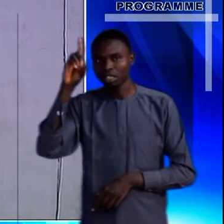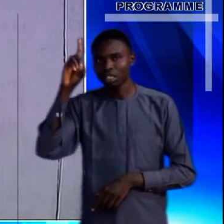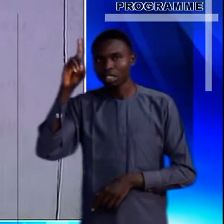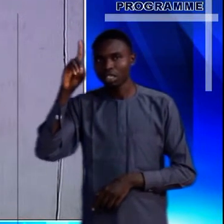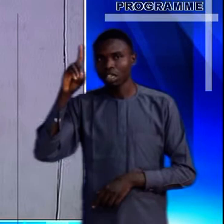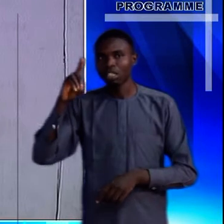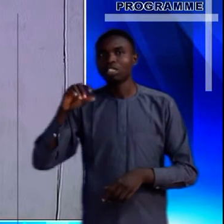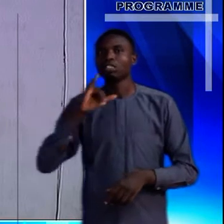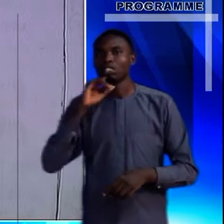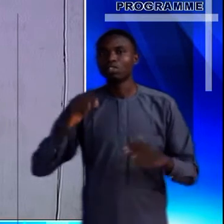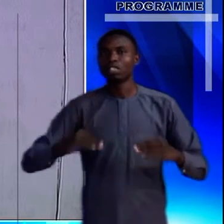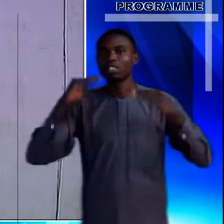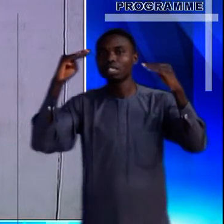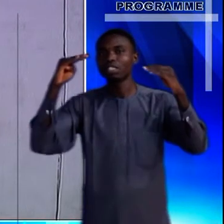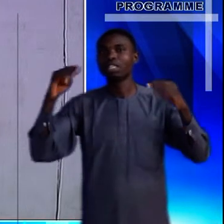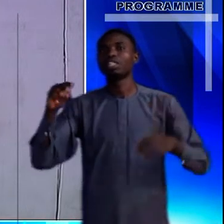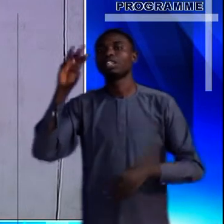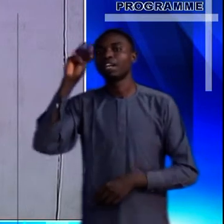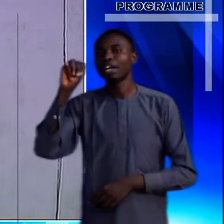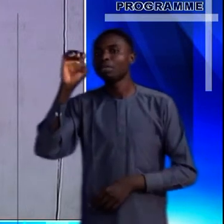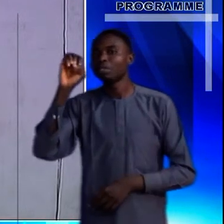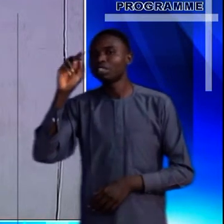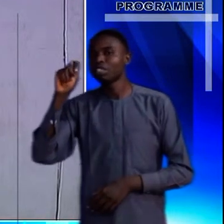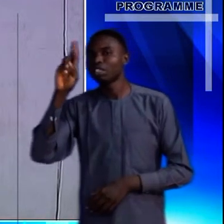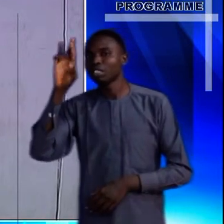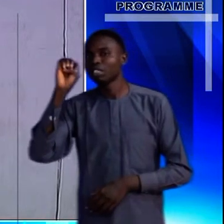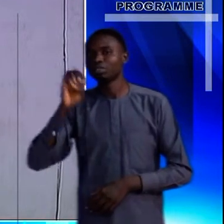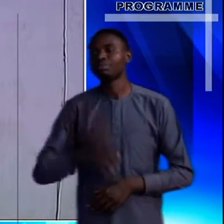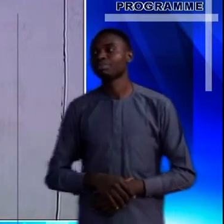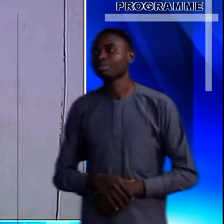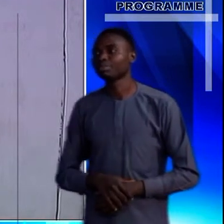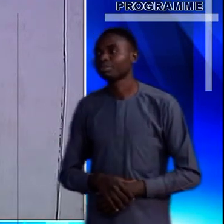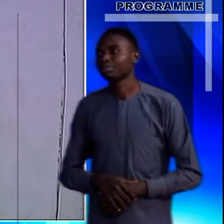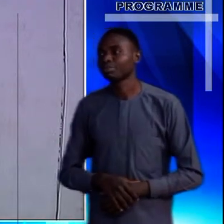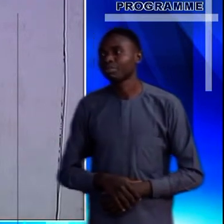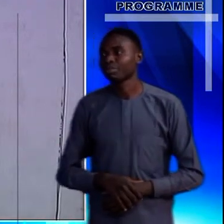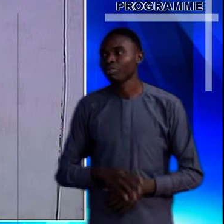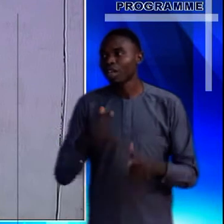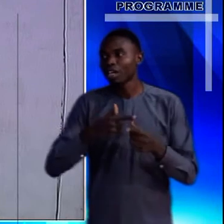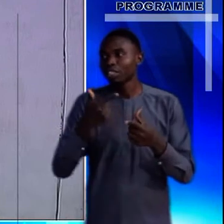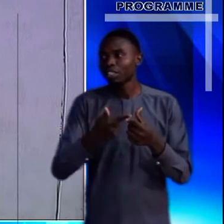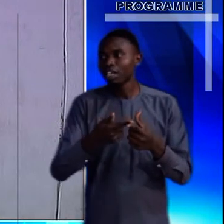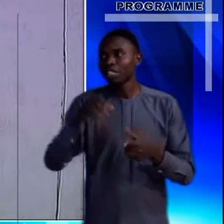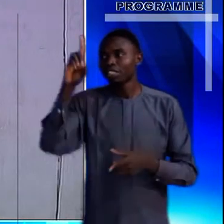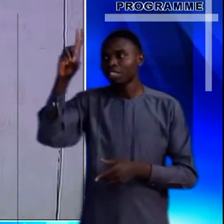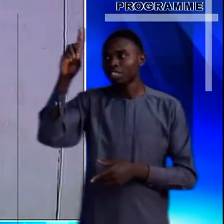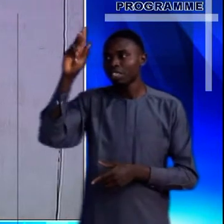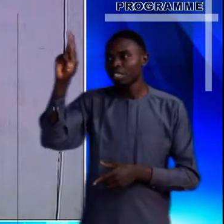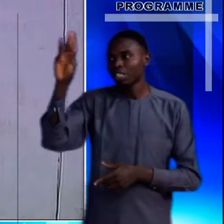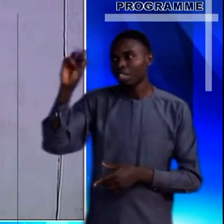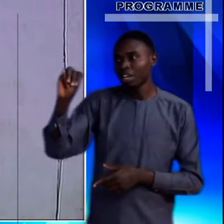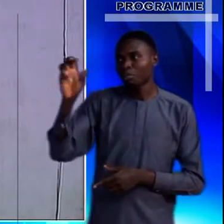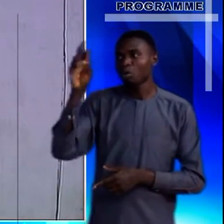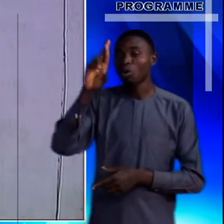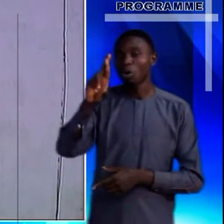we have decameter, we also have hectometer, and we have kilometer. These are not